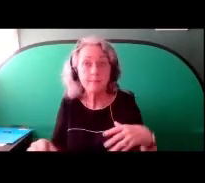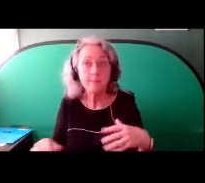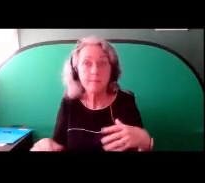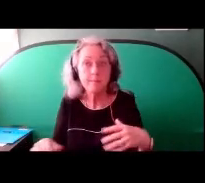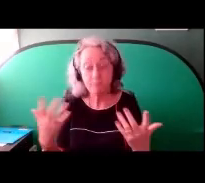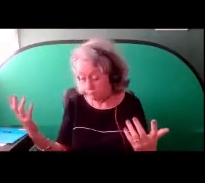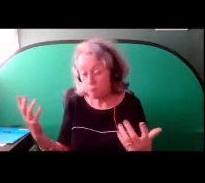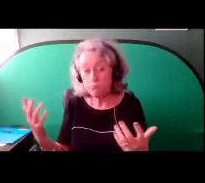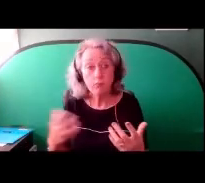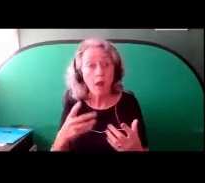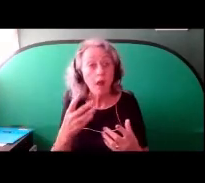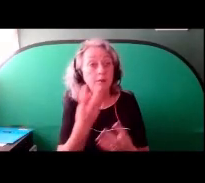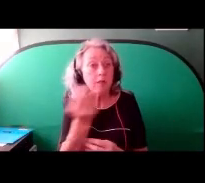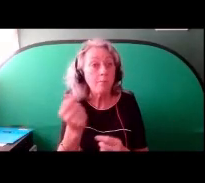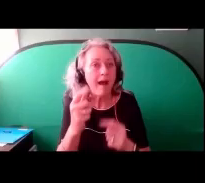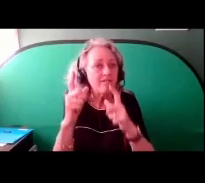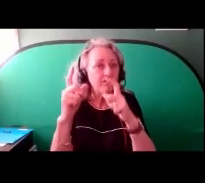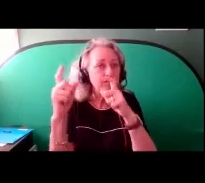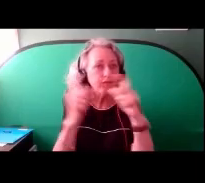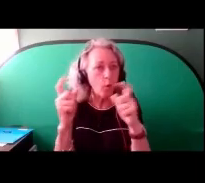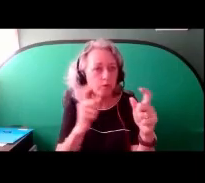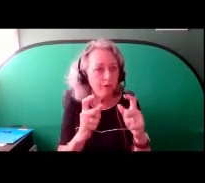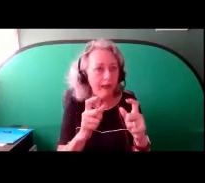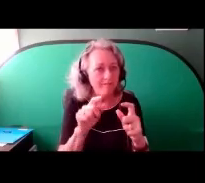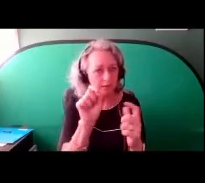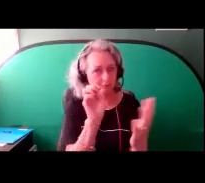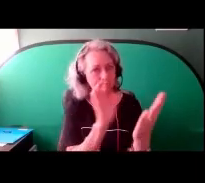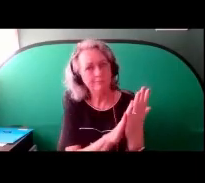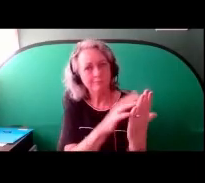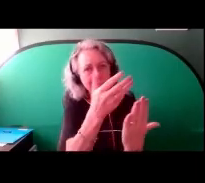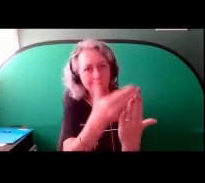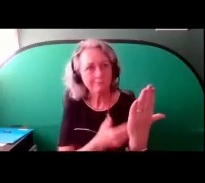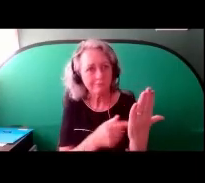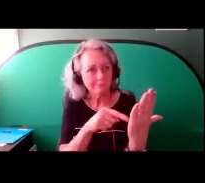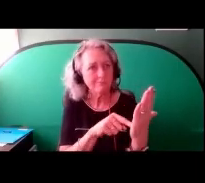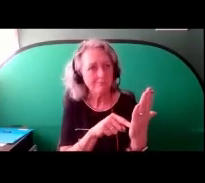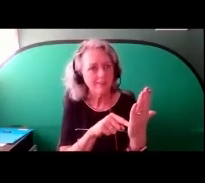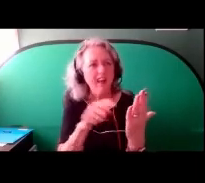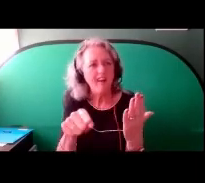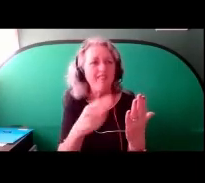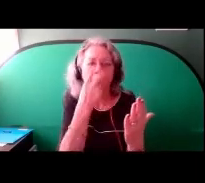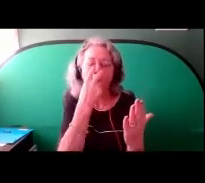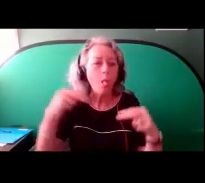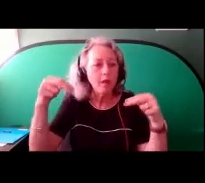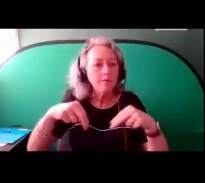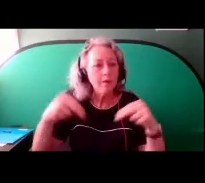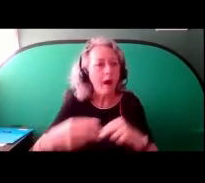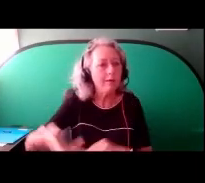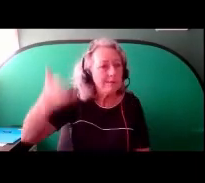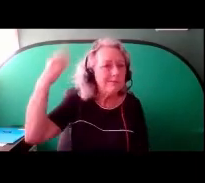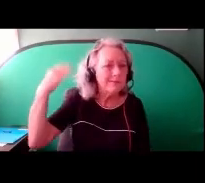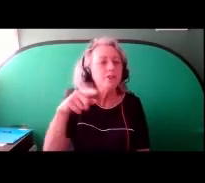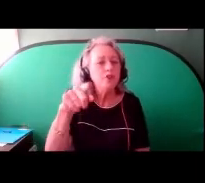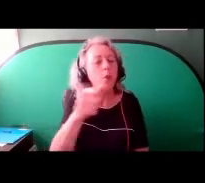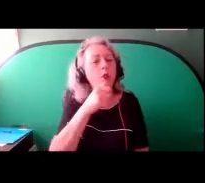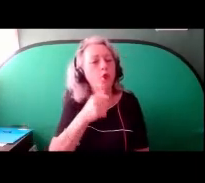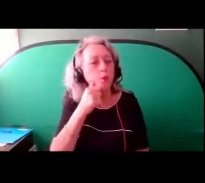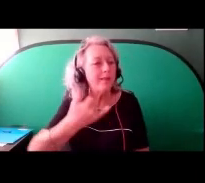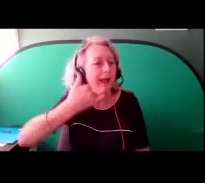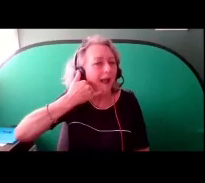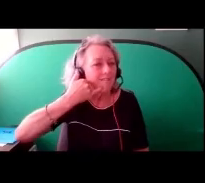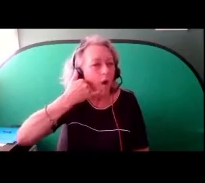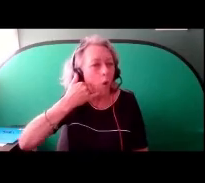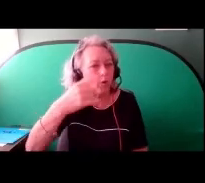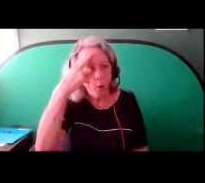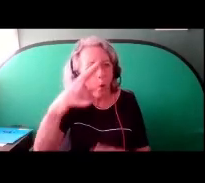often people have got photographs working for guide dogs. I see people who have got photographs of previous dogs that they've had on their phone as their wallpaper. And what